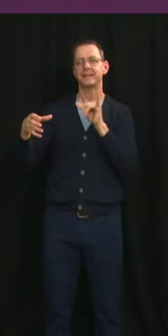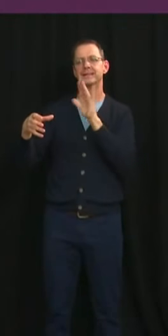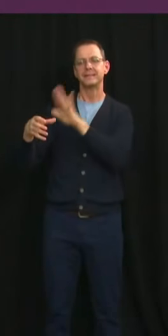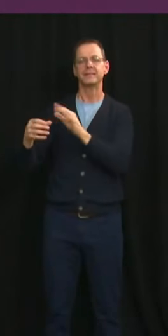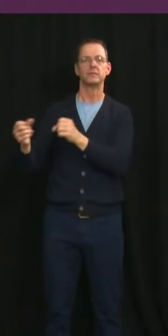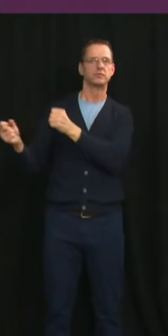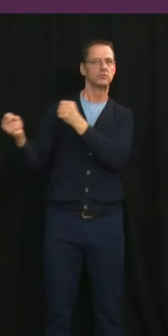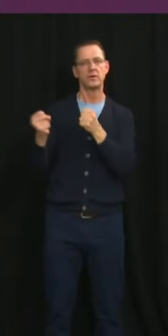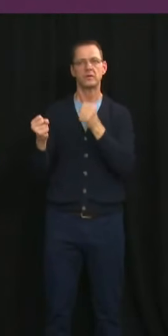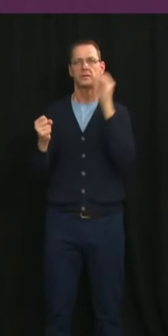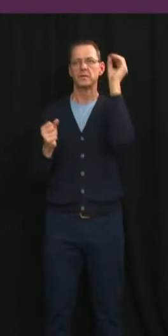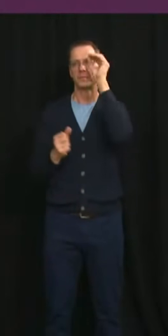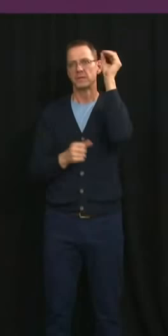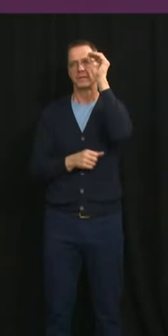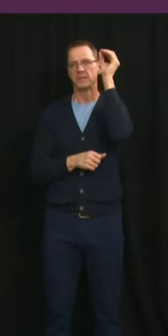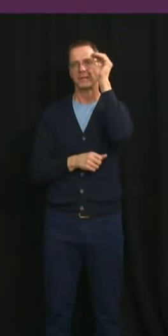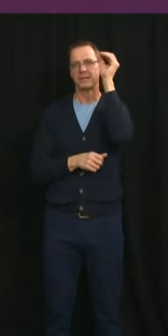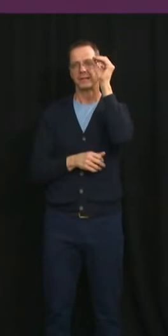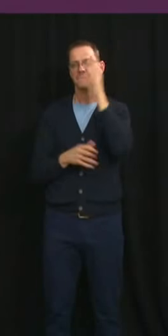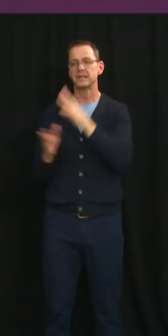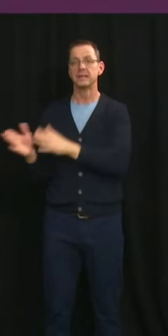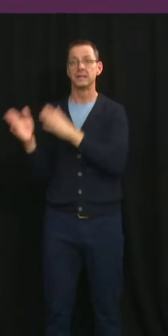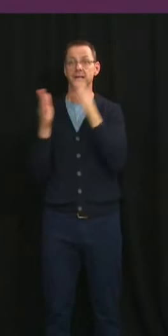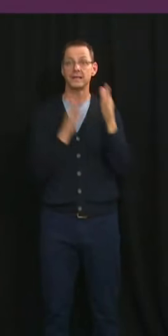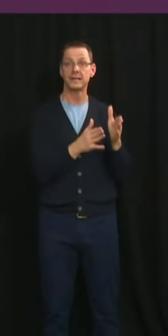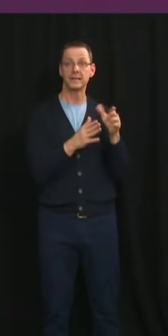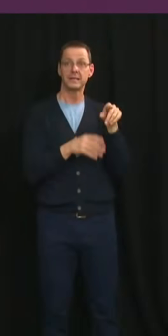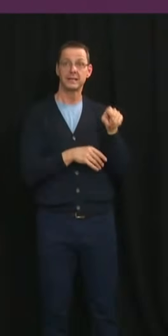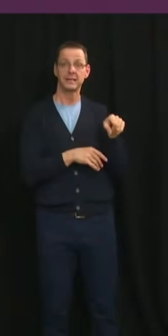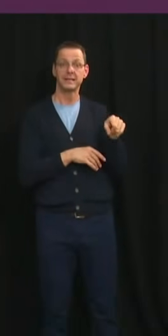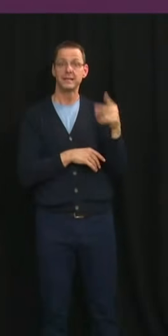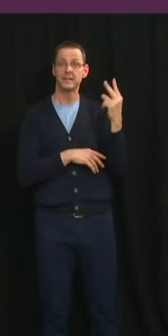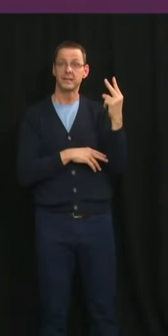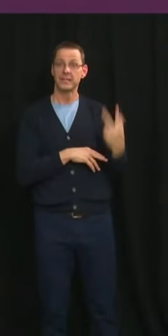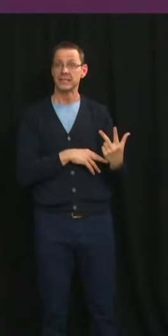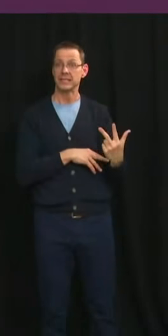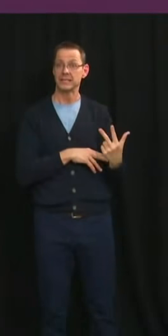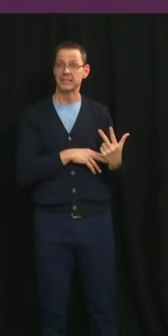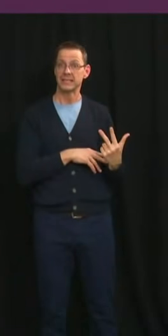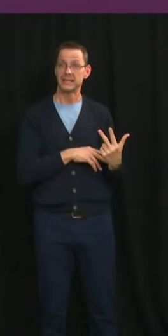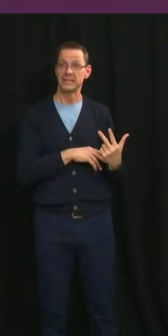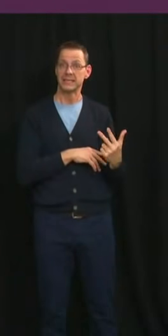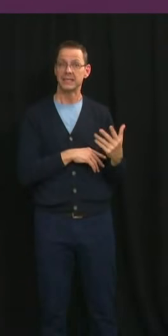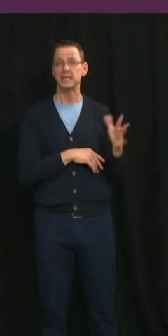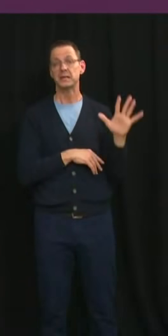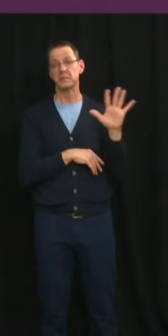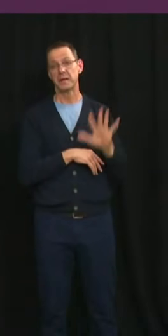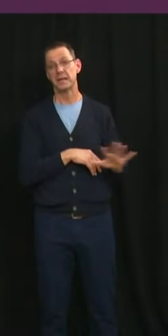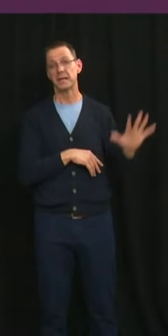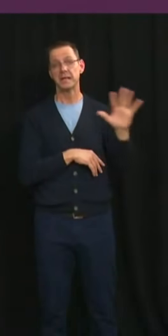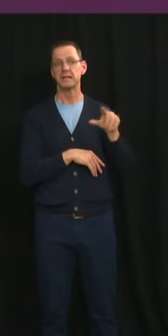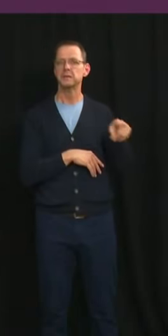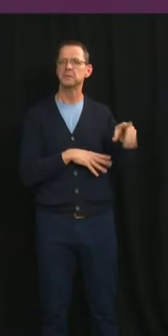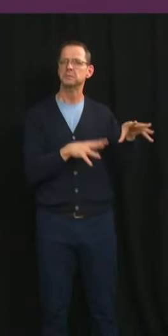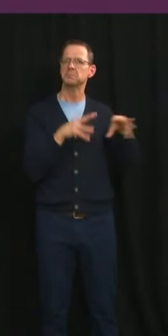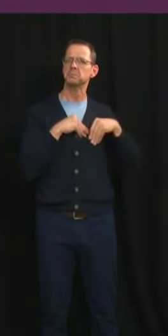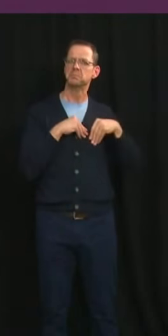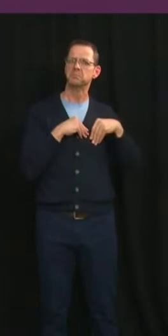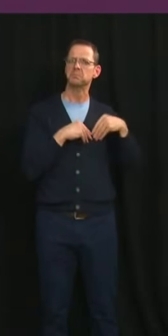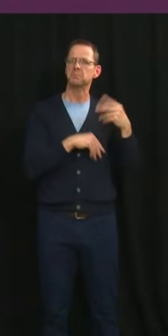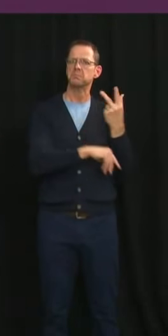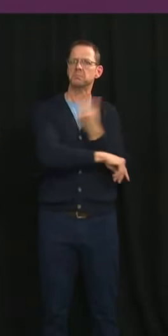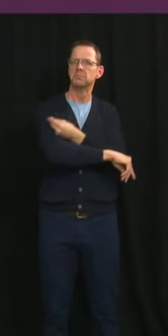vaccine. The key is there's a piece in between, about a 15% segment in between, whose attitude